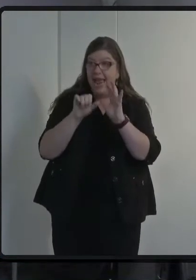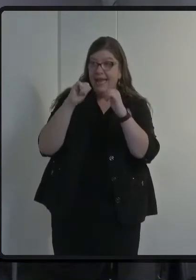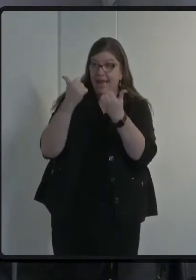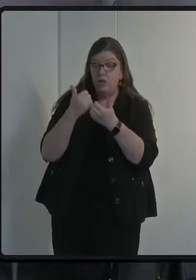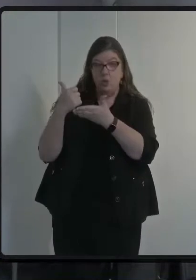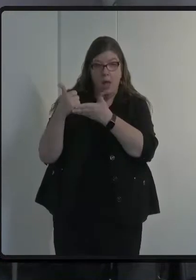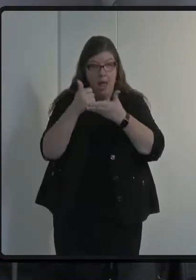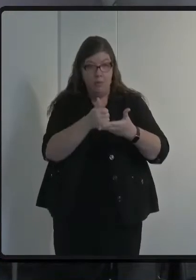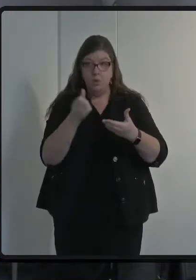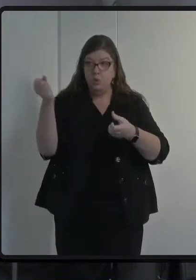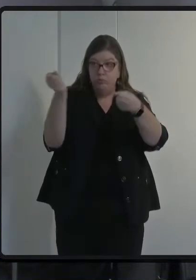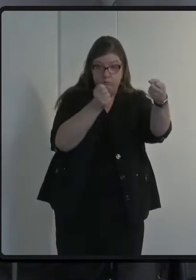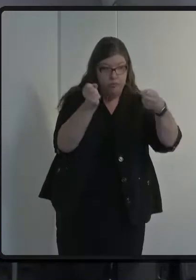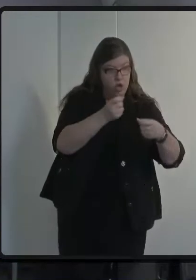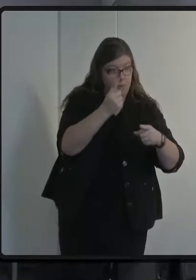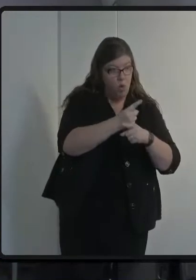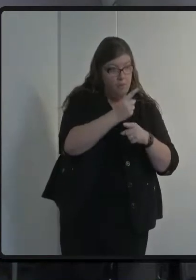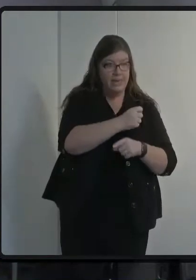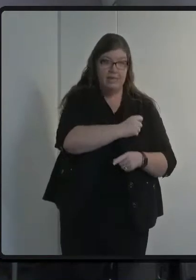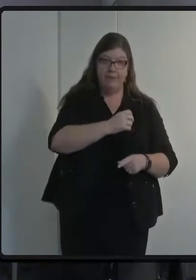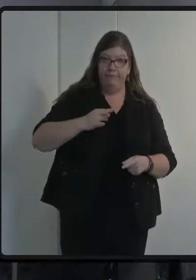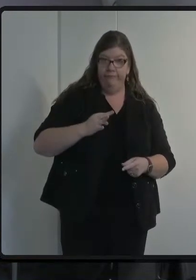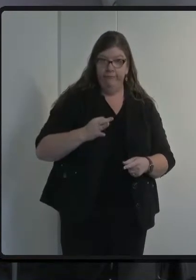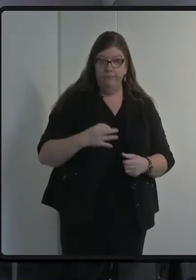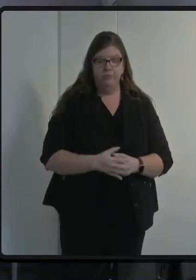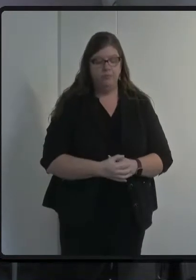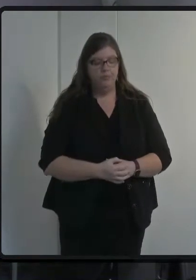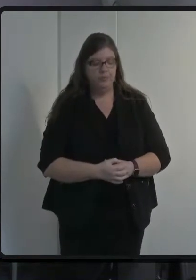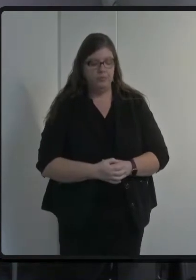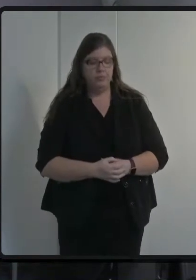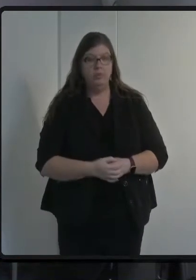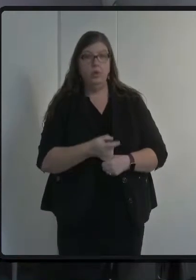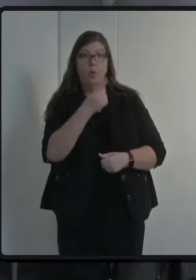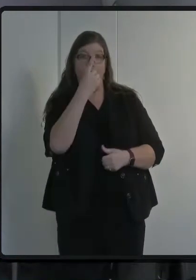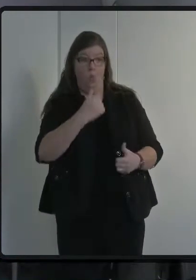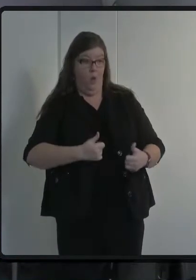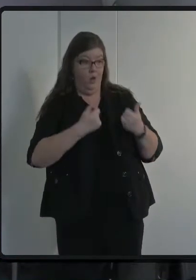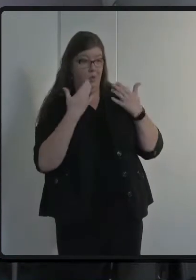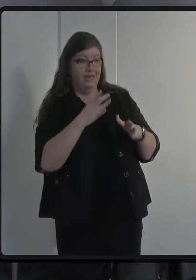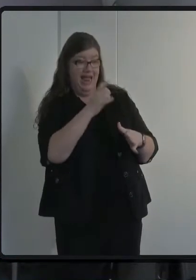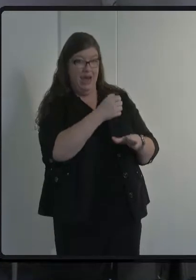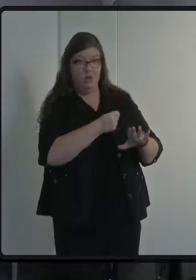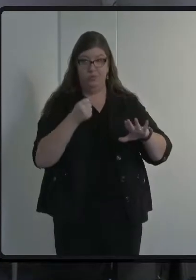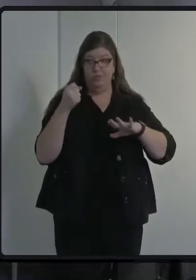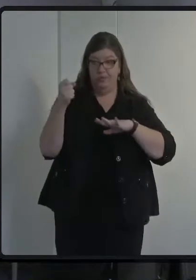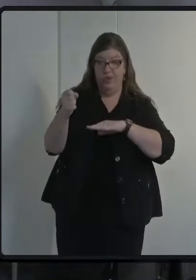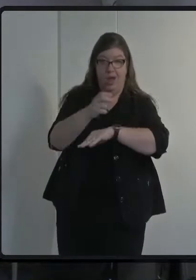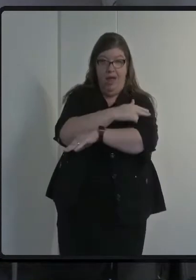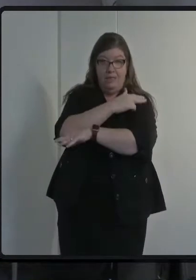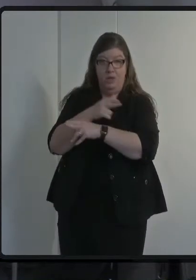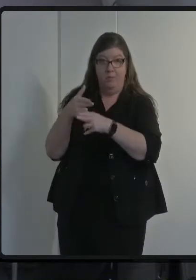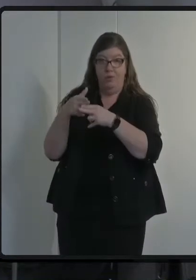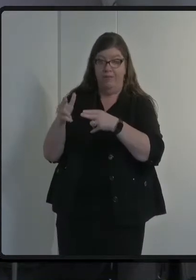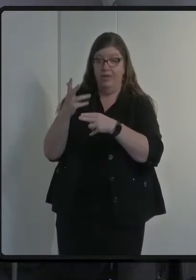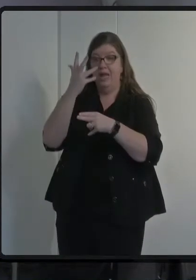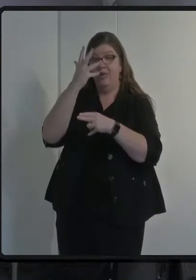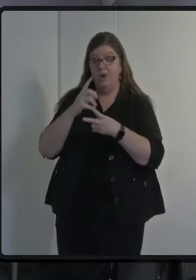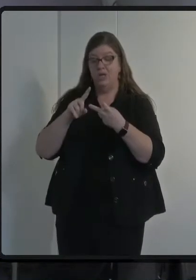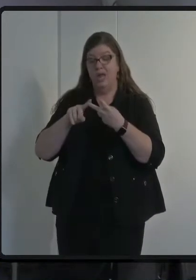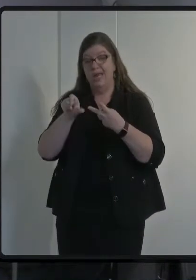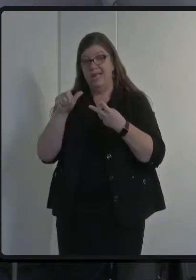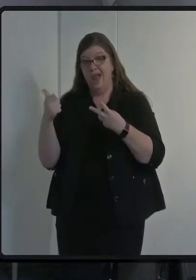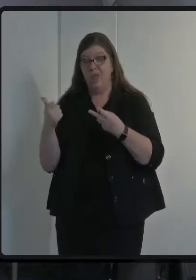secure appropriate staffing needs. One resident had to be hospitalized briefly, and unfortunately,